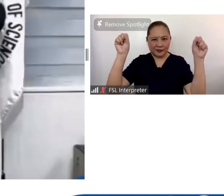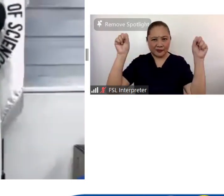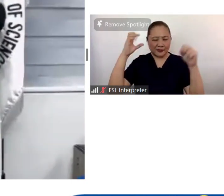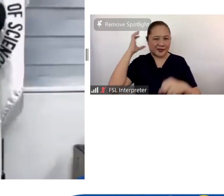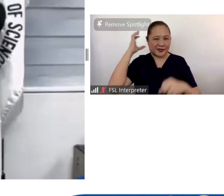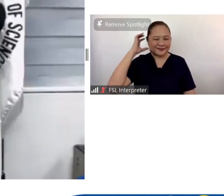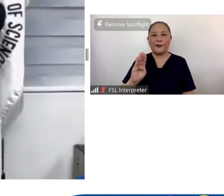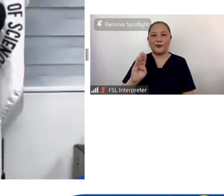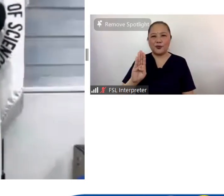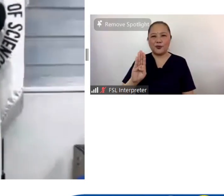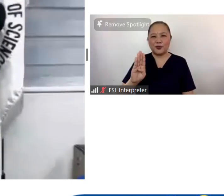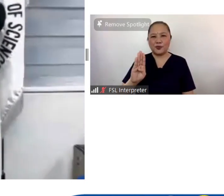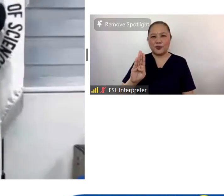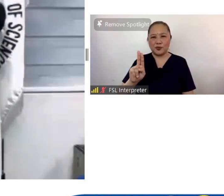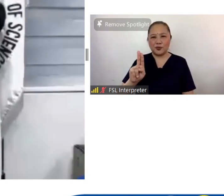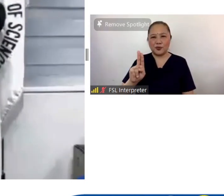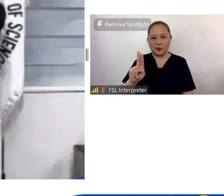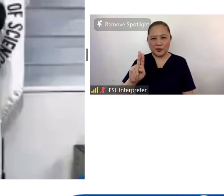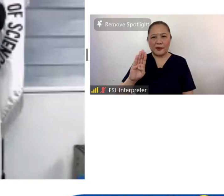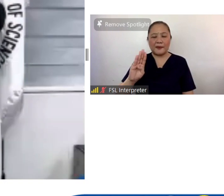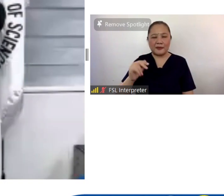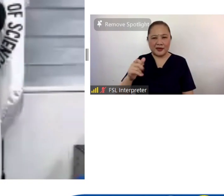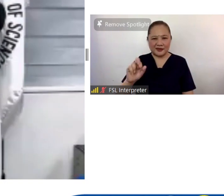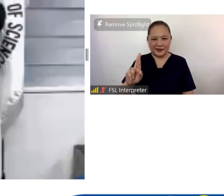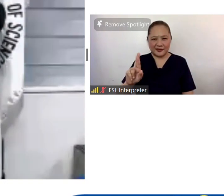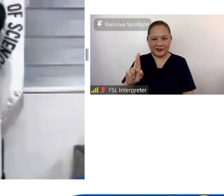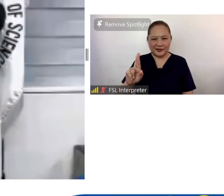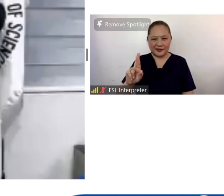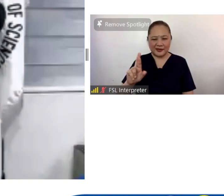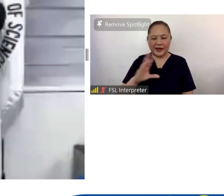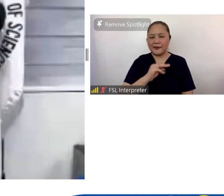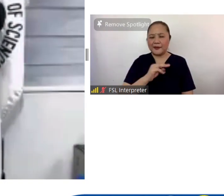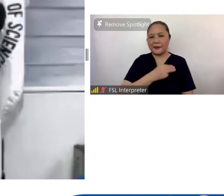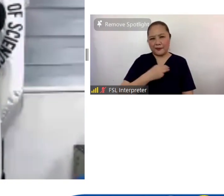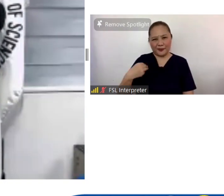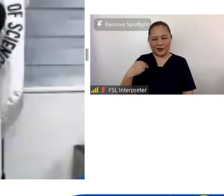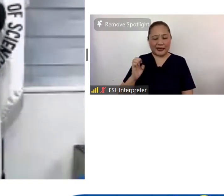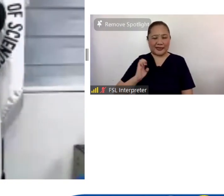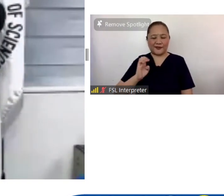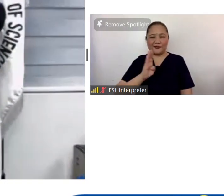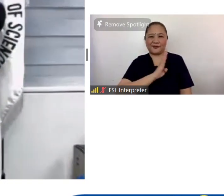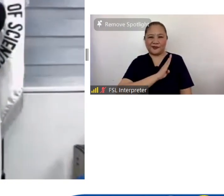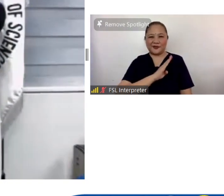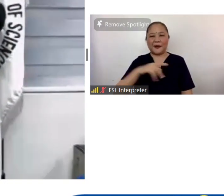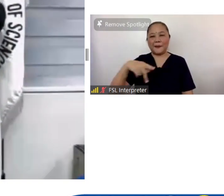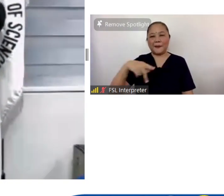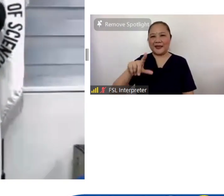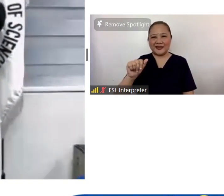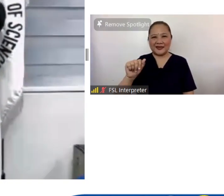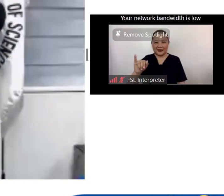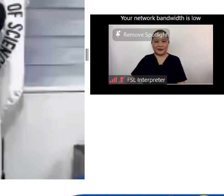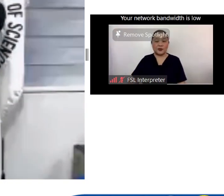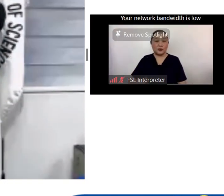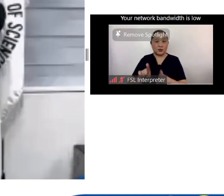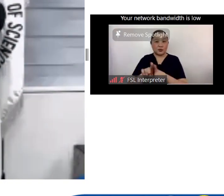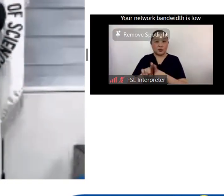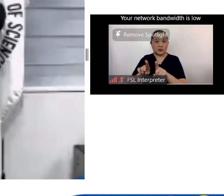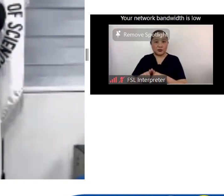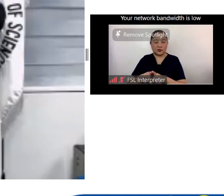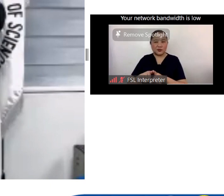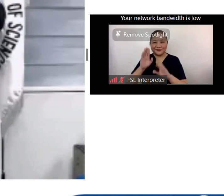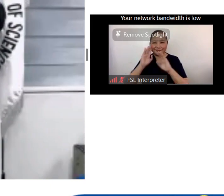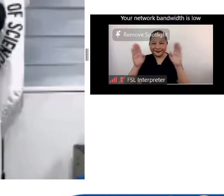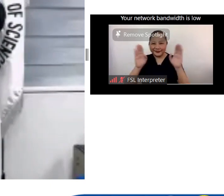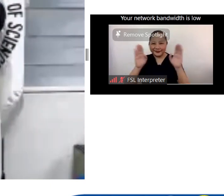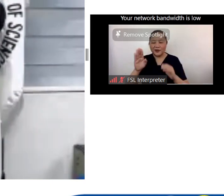Mama at mga miyembro ng PLAI Executive Board. Nais ko ring batiin ang katuwang ng